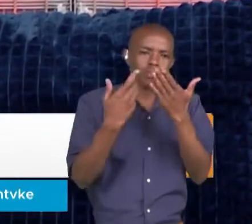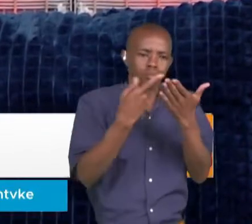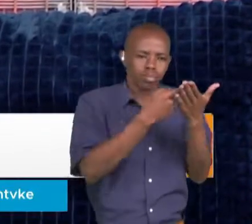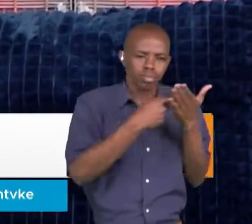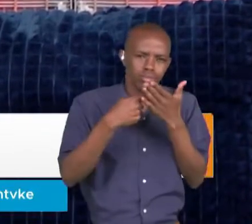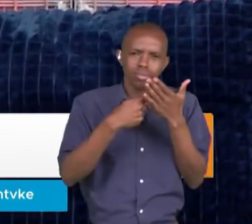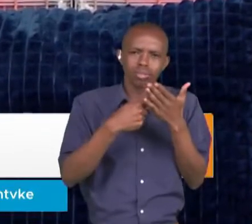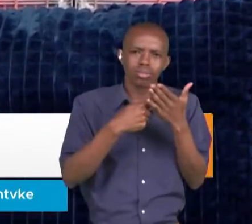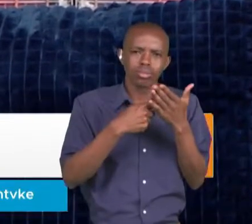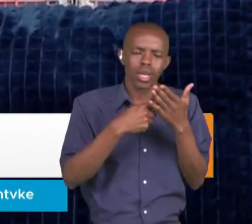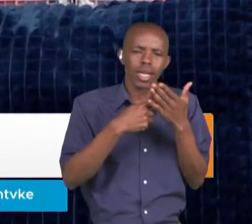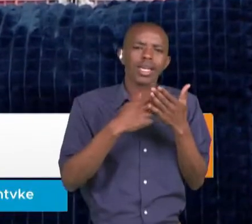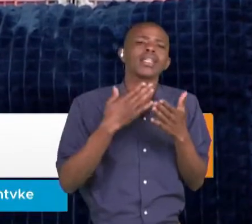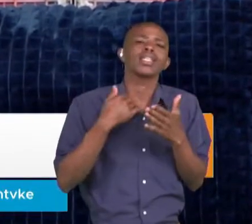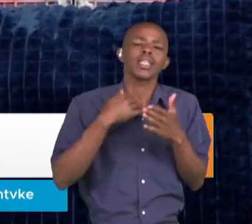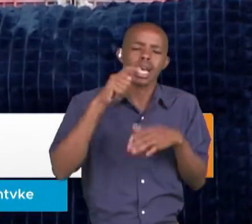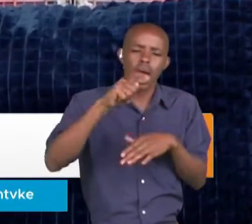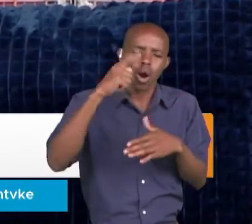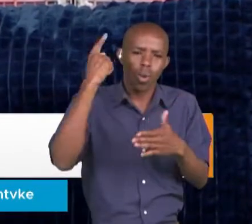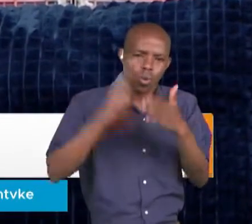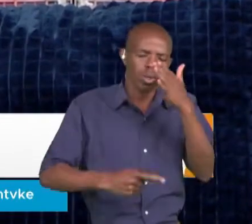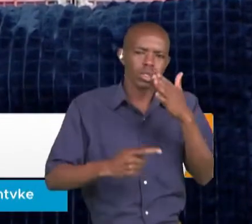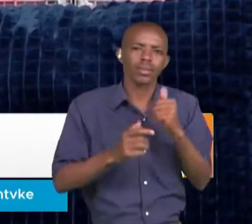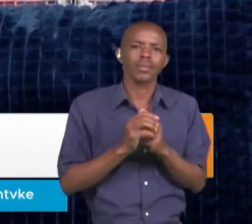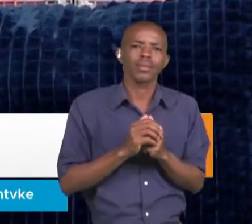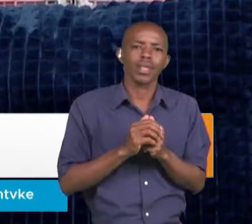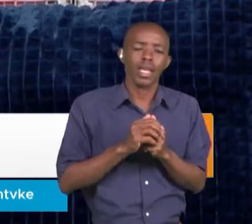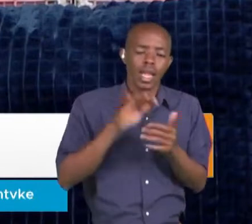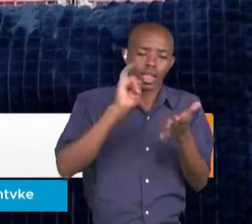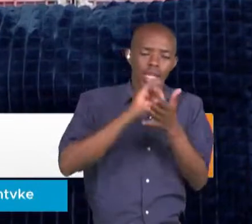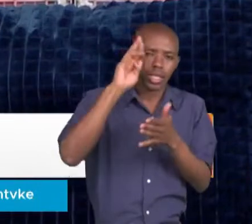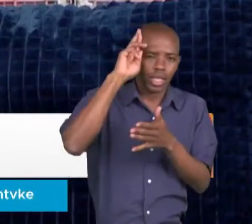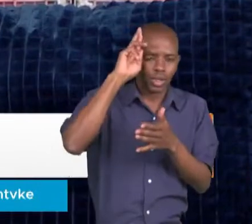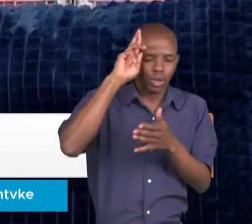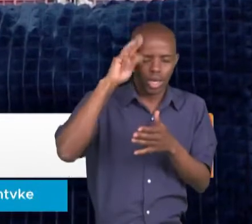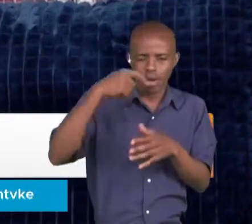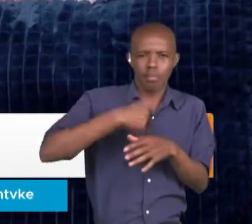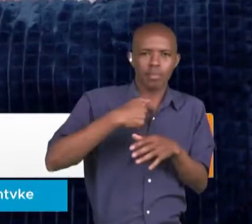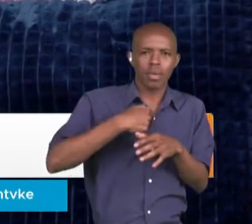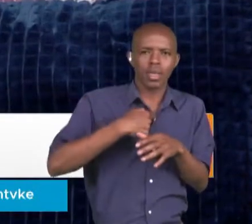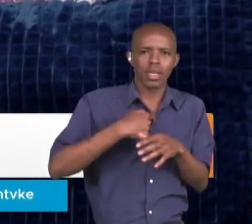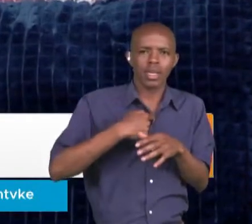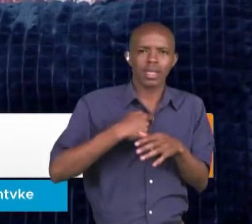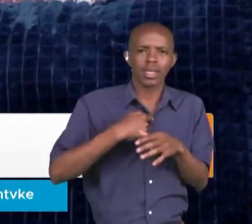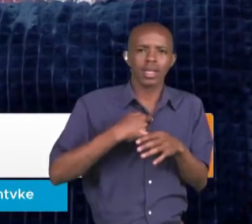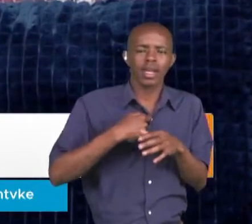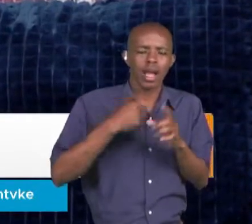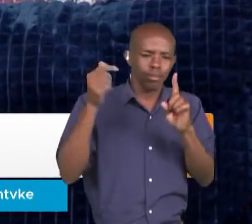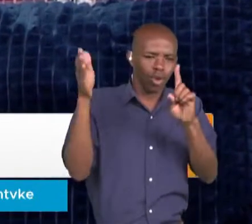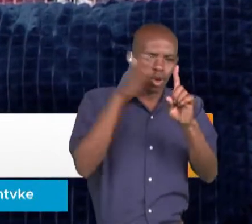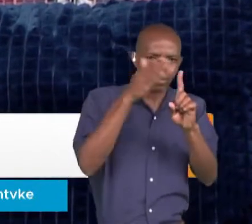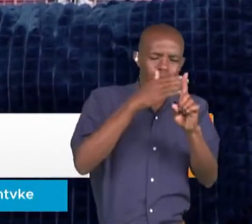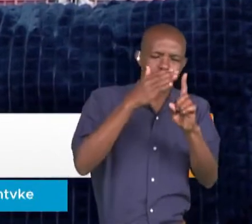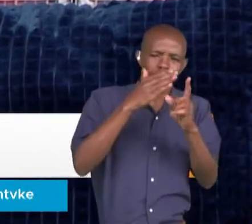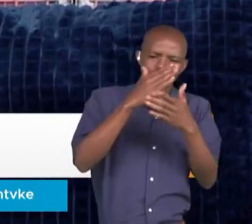what exactly is our desire as a country? And that's the reason why I am absolutely convinced that there are quarters in the